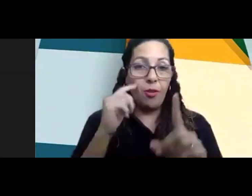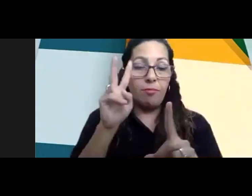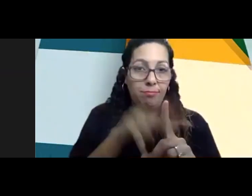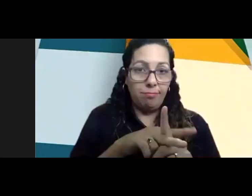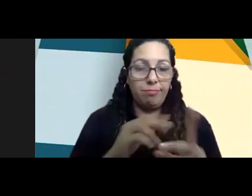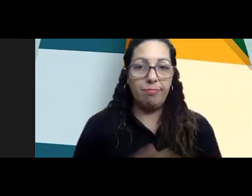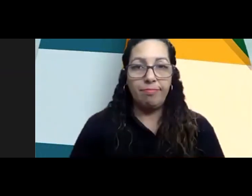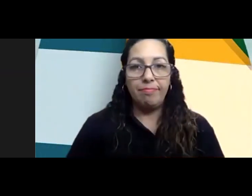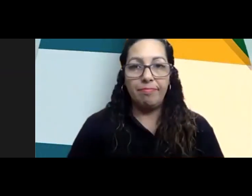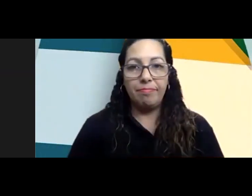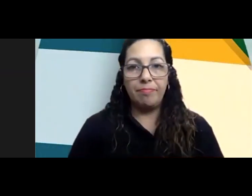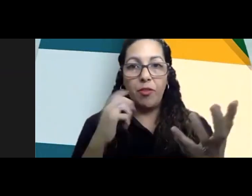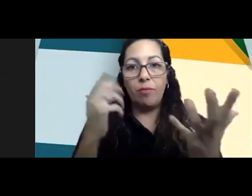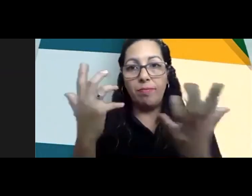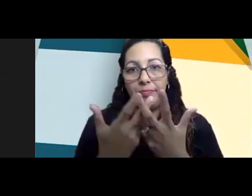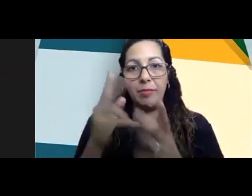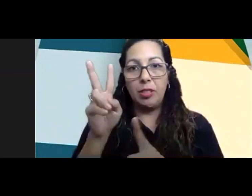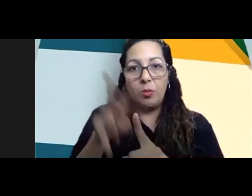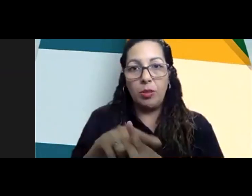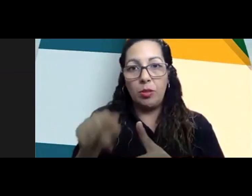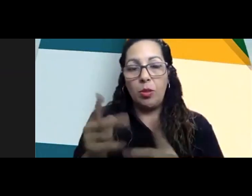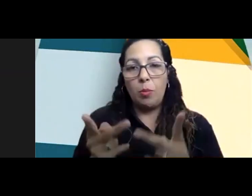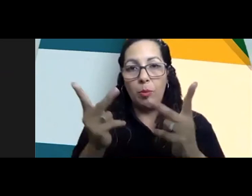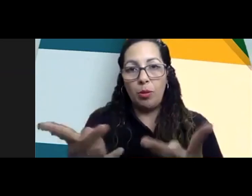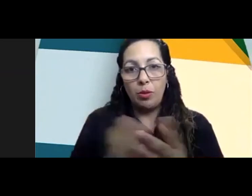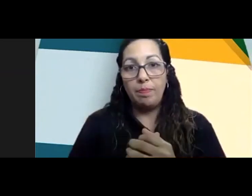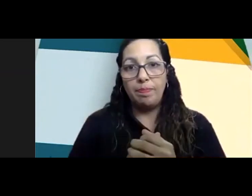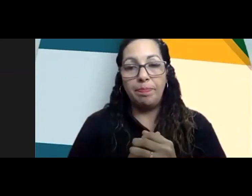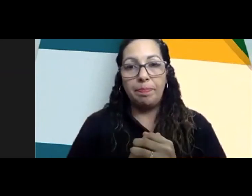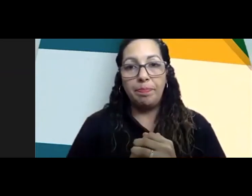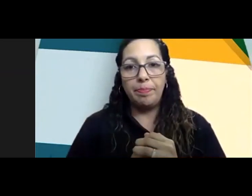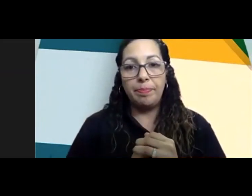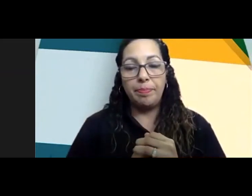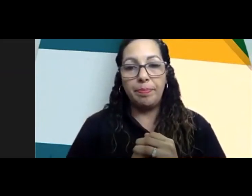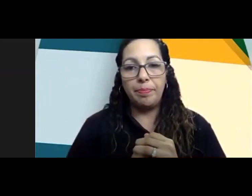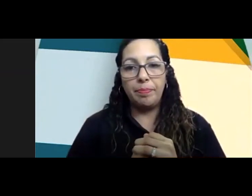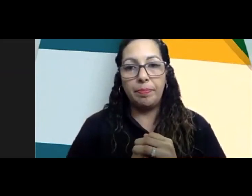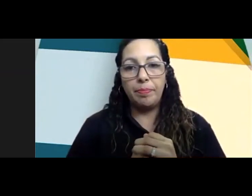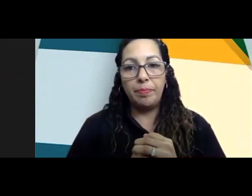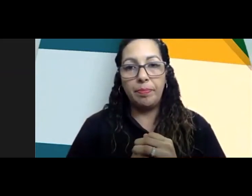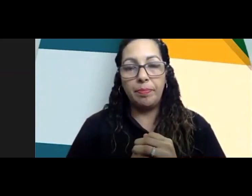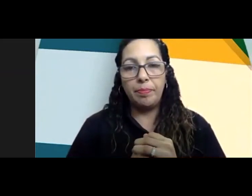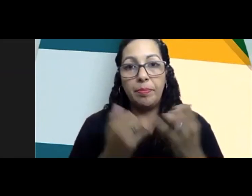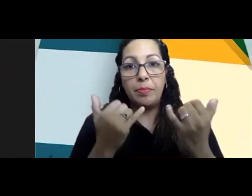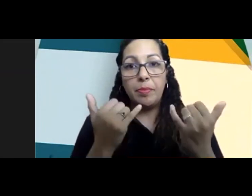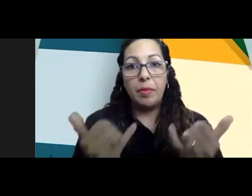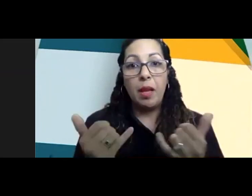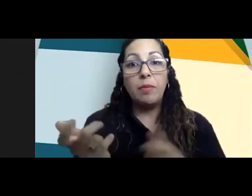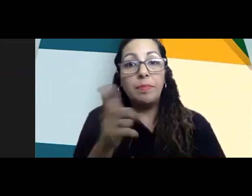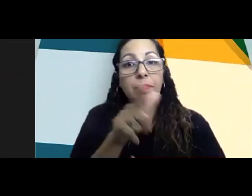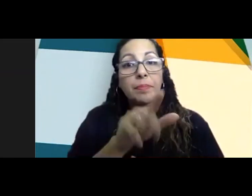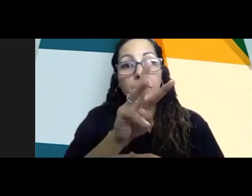with the submission of the proposal today. That's very important. Now, William